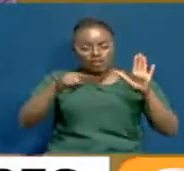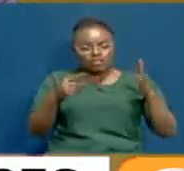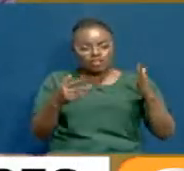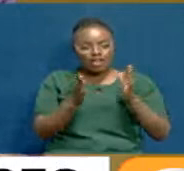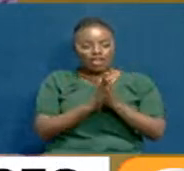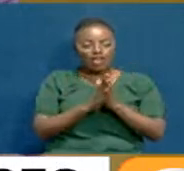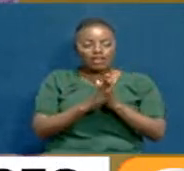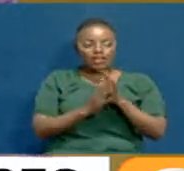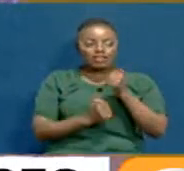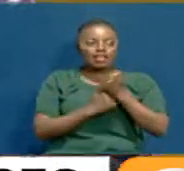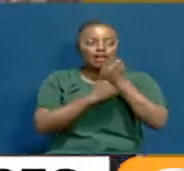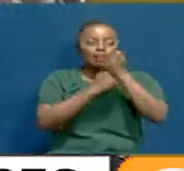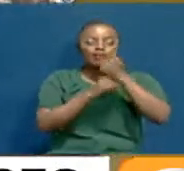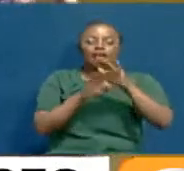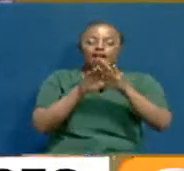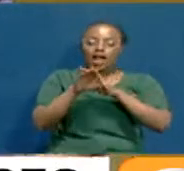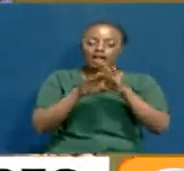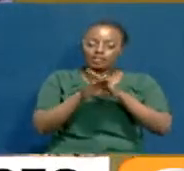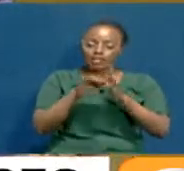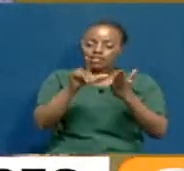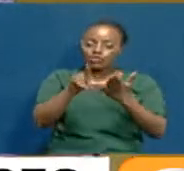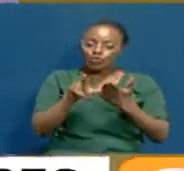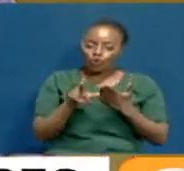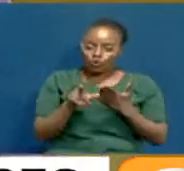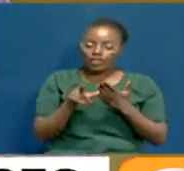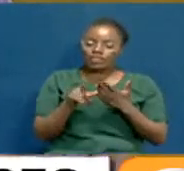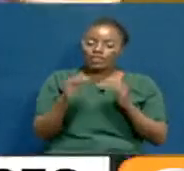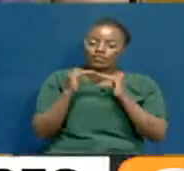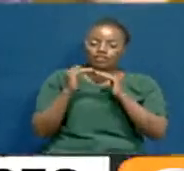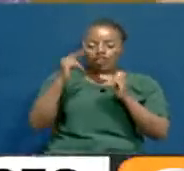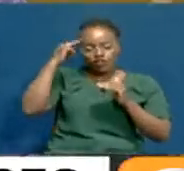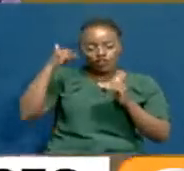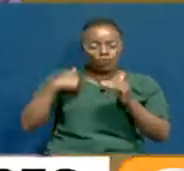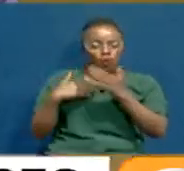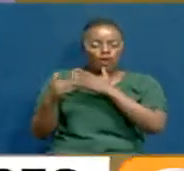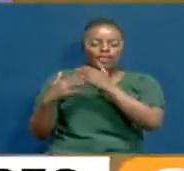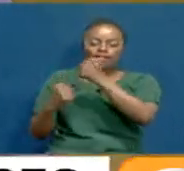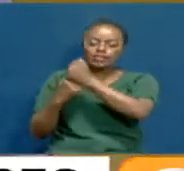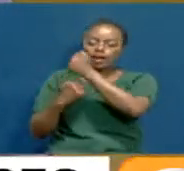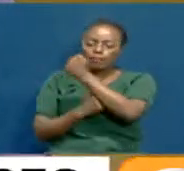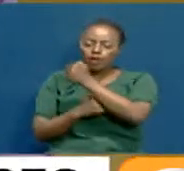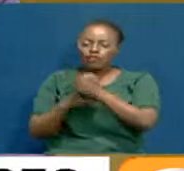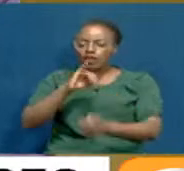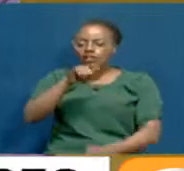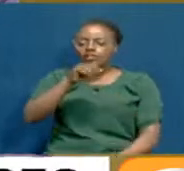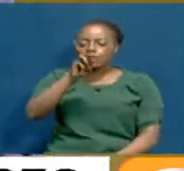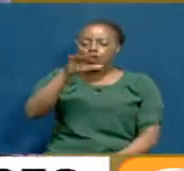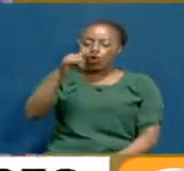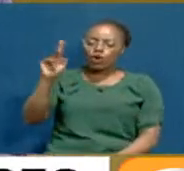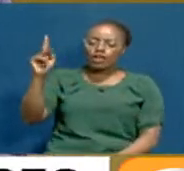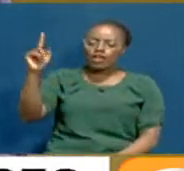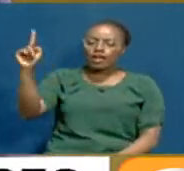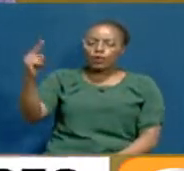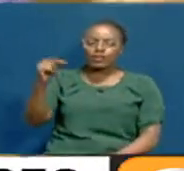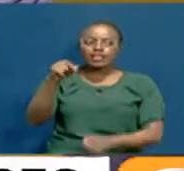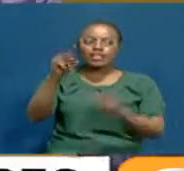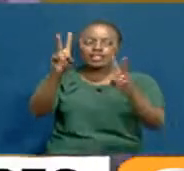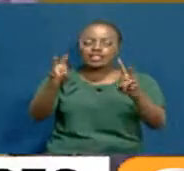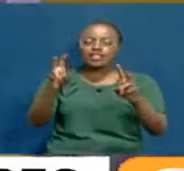support, access to credit is actually fair for me, whether I support as Mio, Jimmy, or Kenya Kwanza. That is the